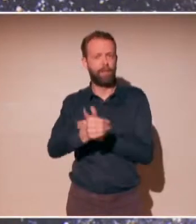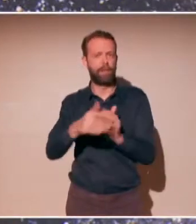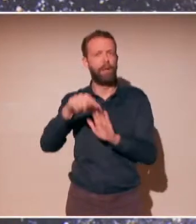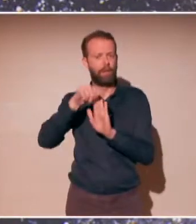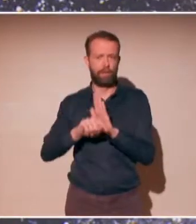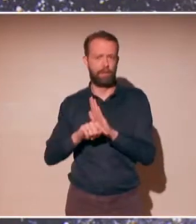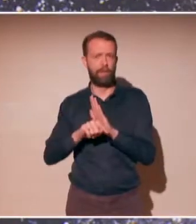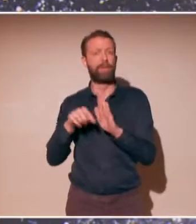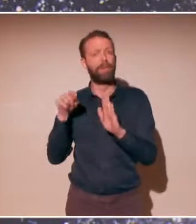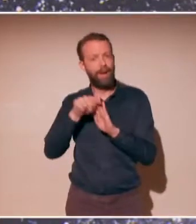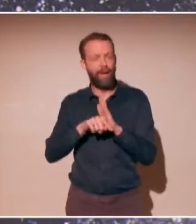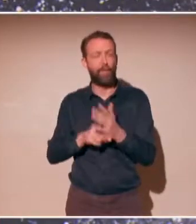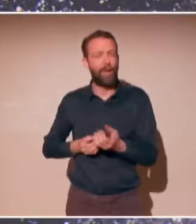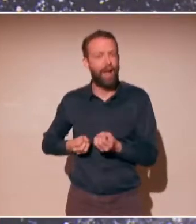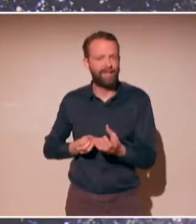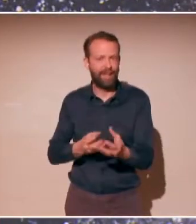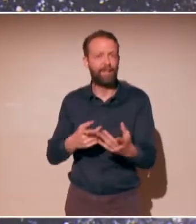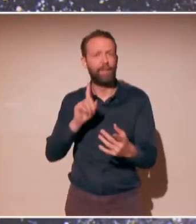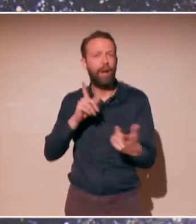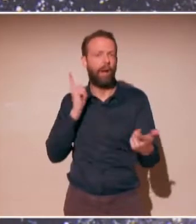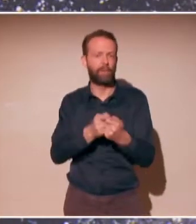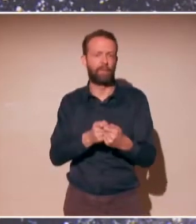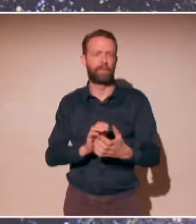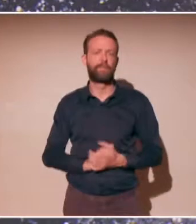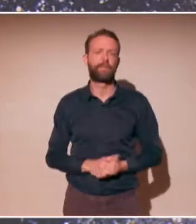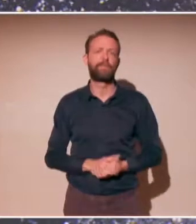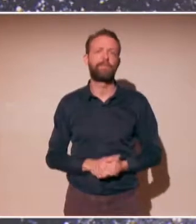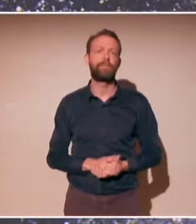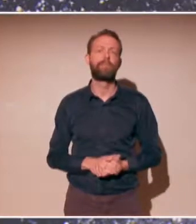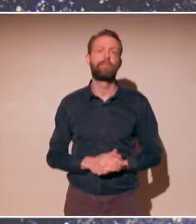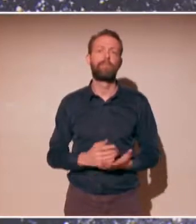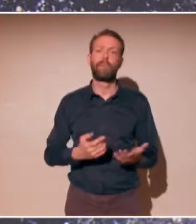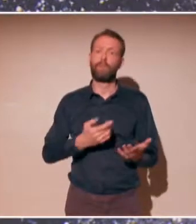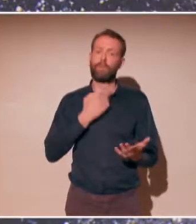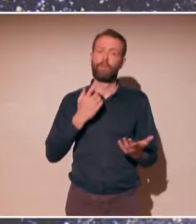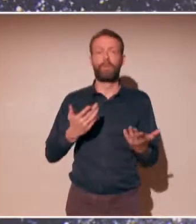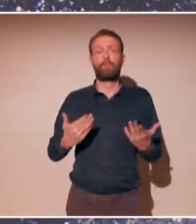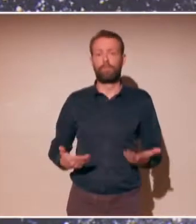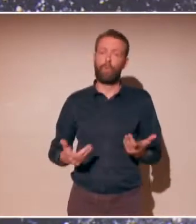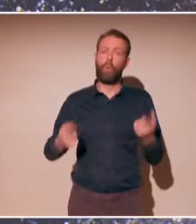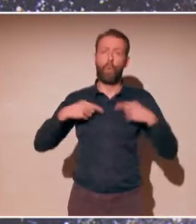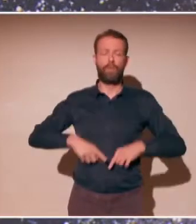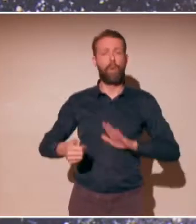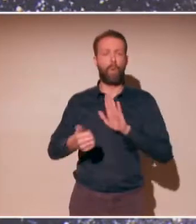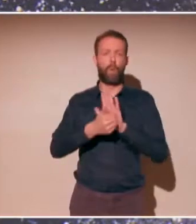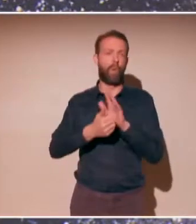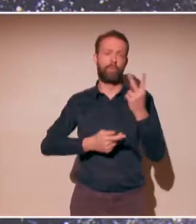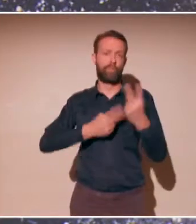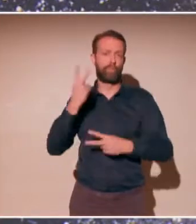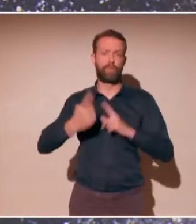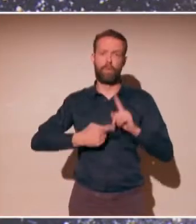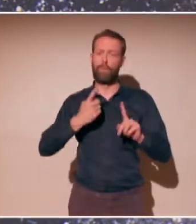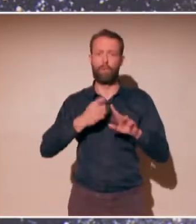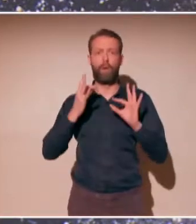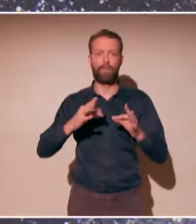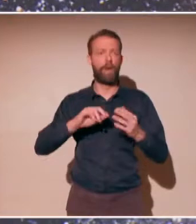that technological innovation needs to be supported by an incentive and regulatory framework. The government